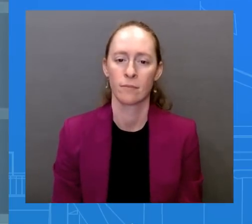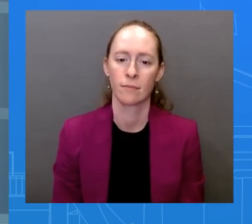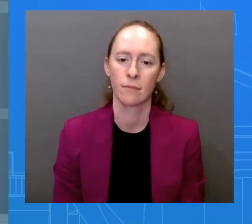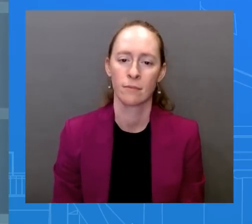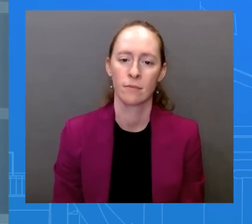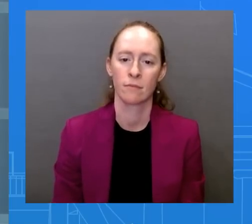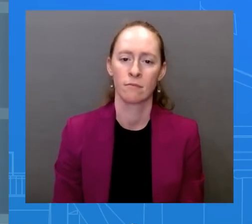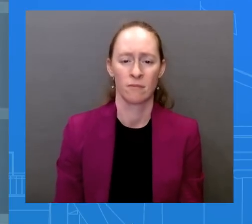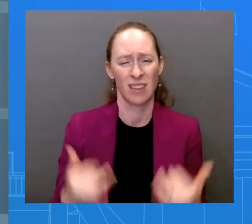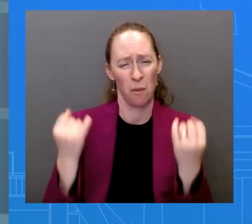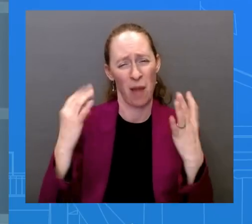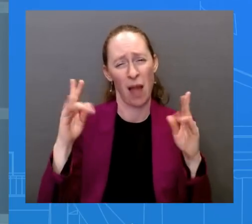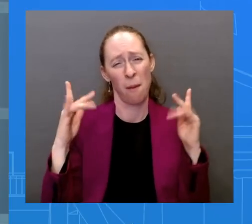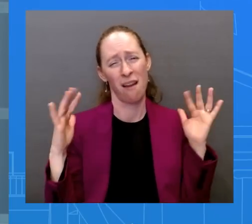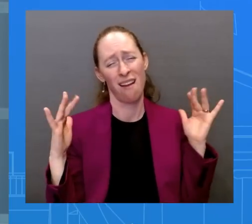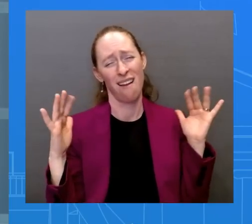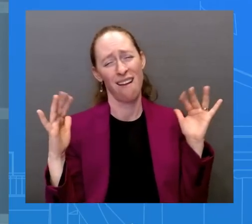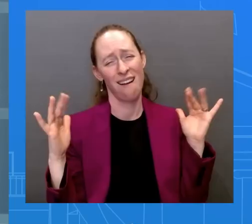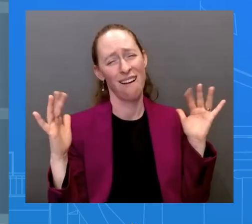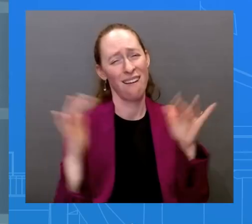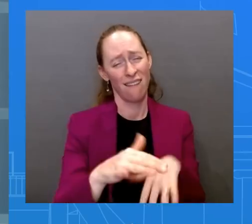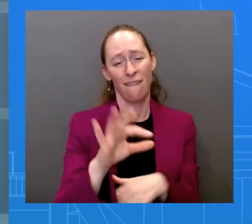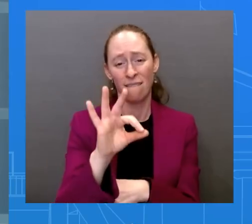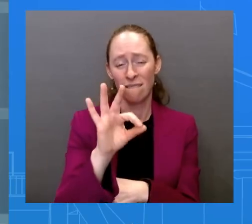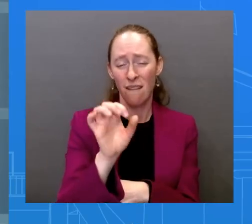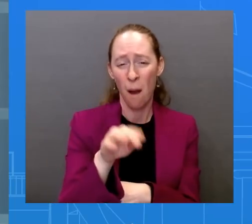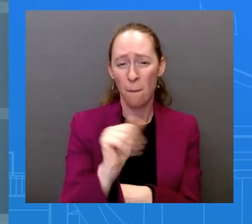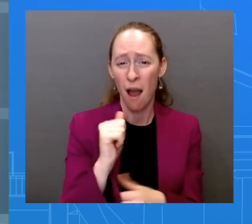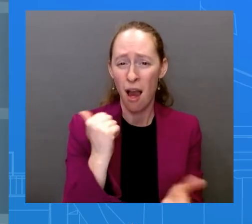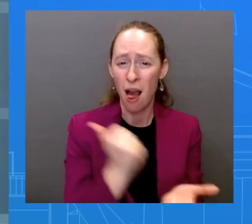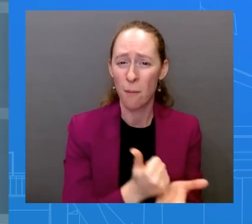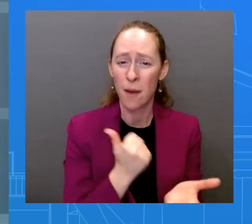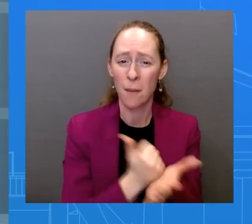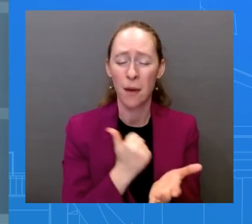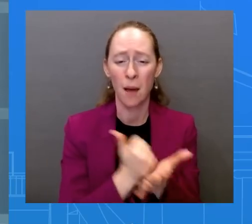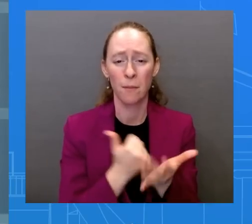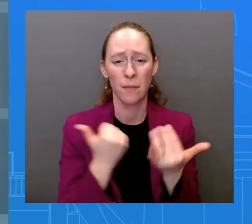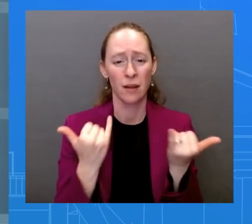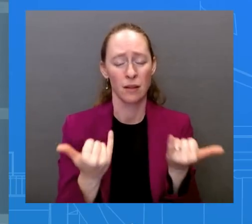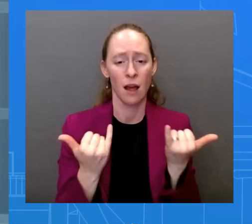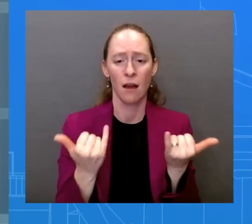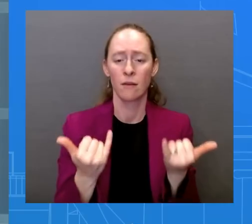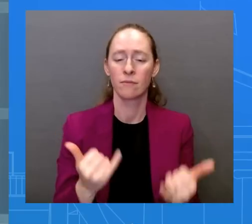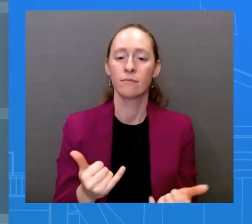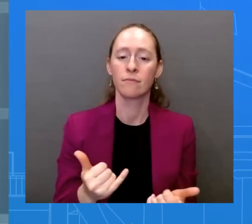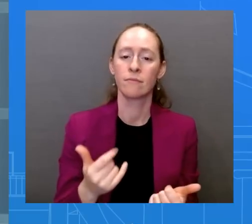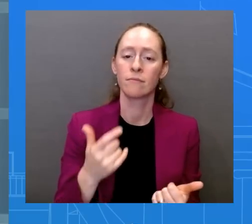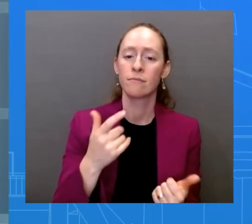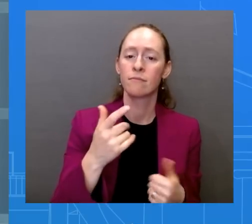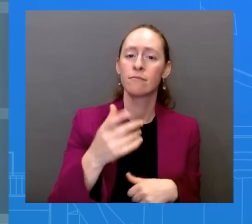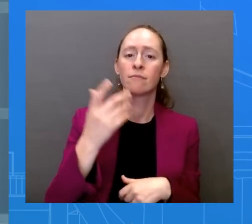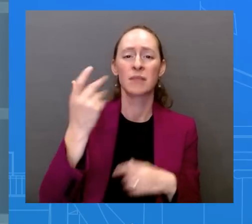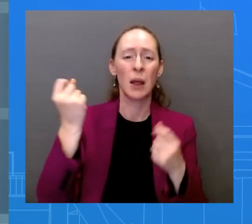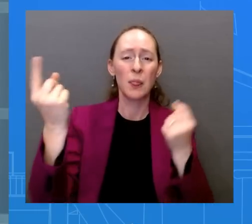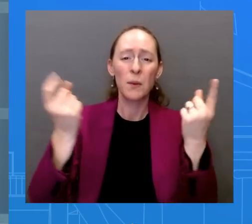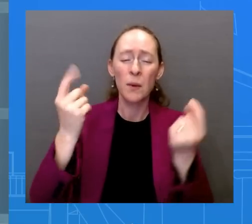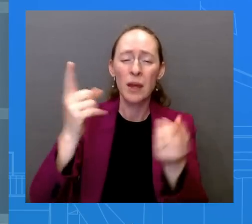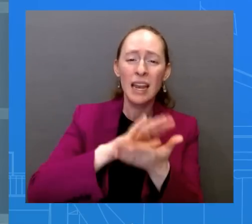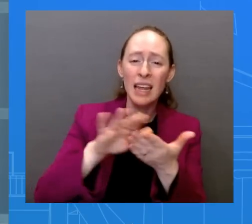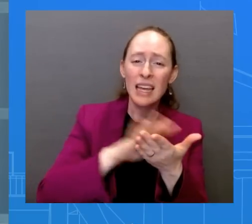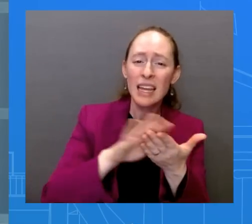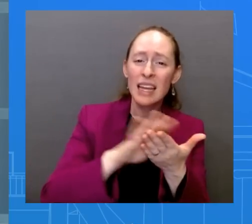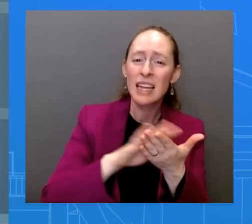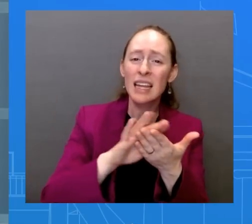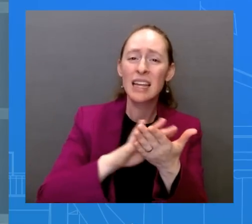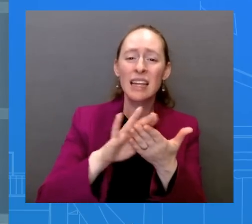operations, planning, power restorations, debris removal, and urban search and rescue. As far as travel, we don't have anything to share at this time.